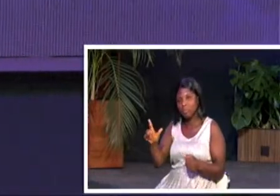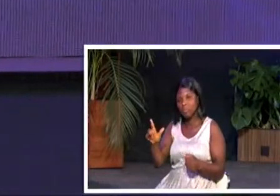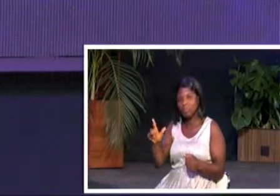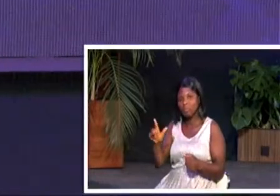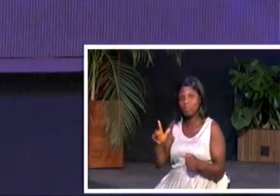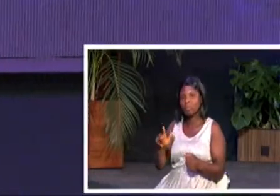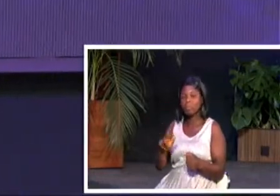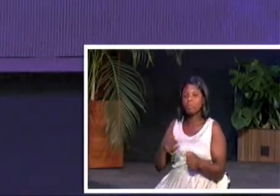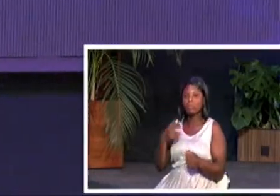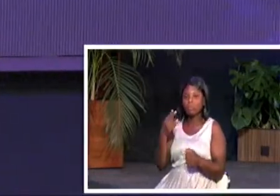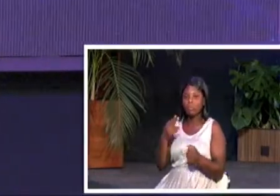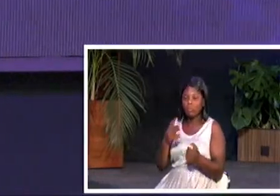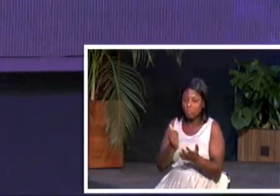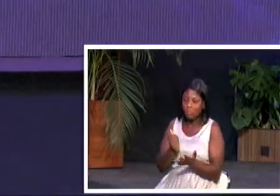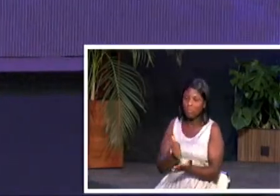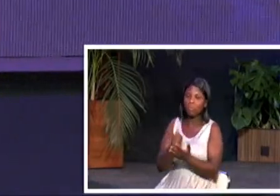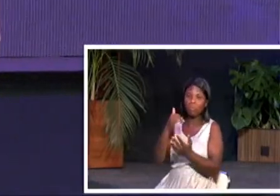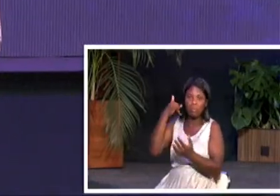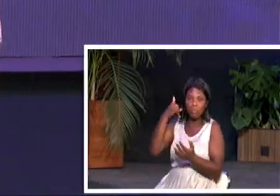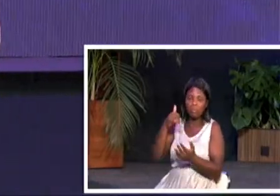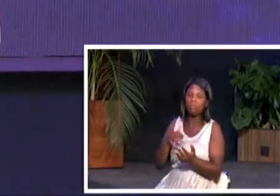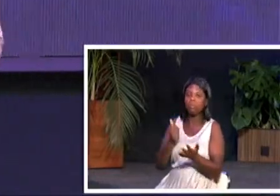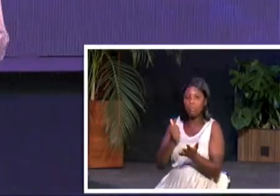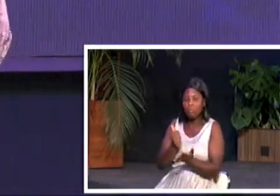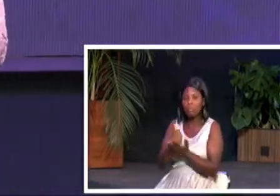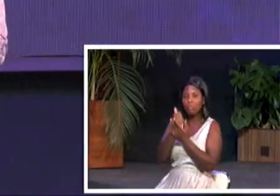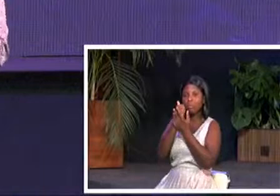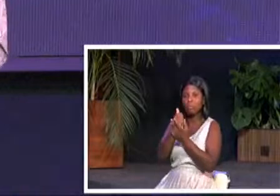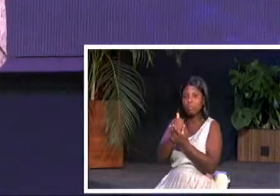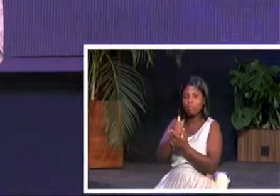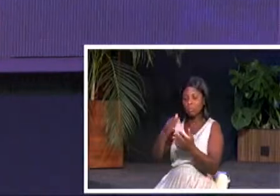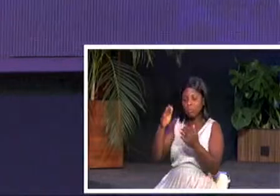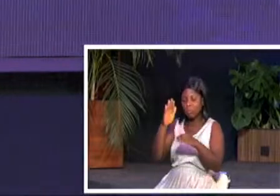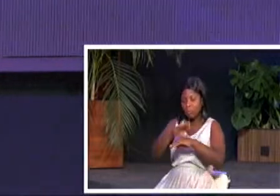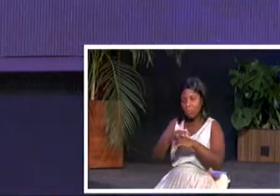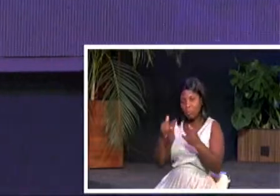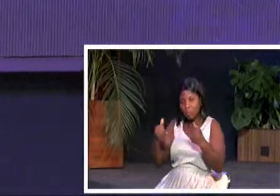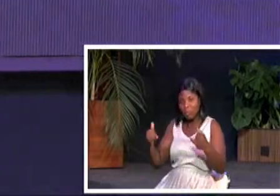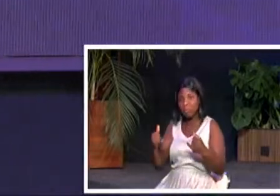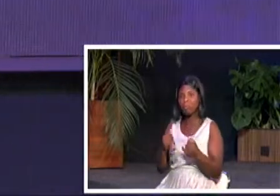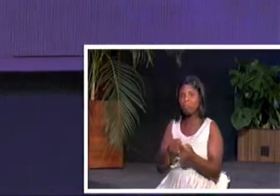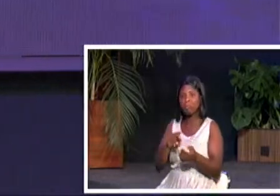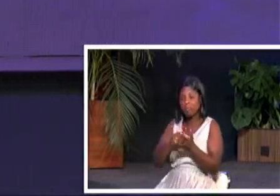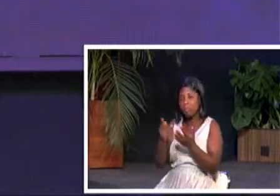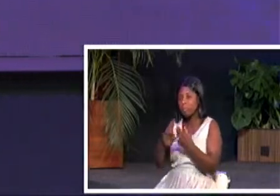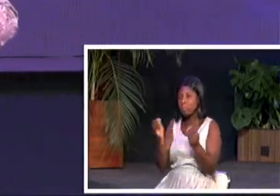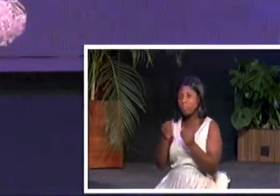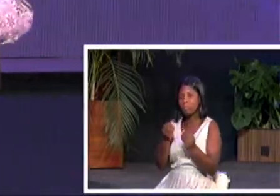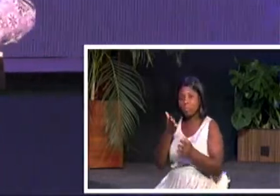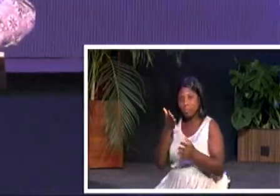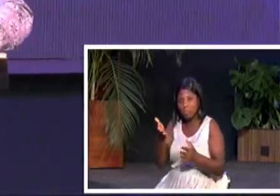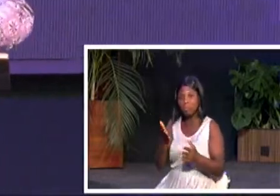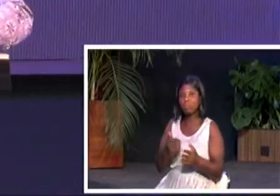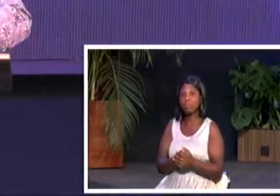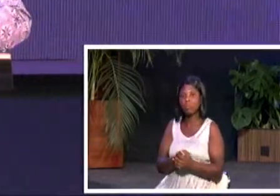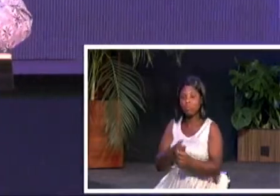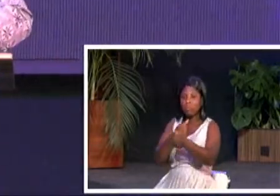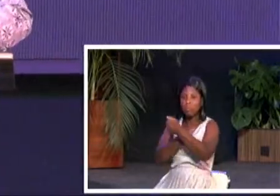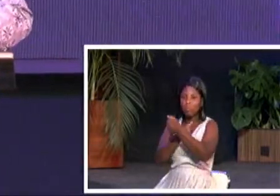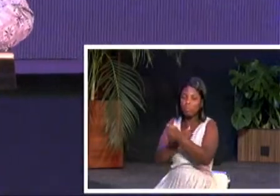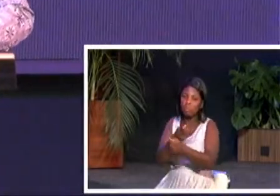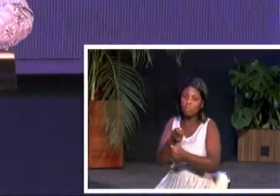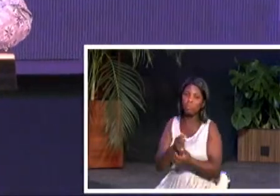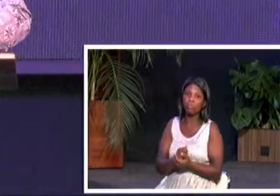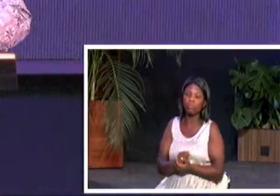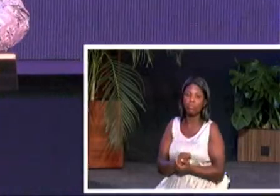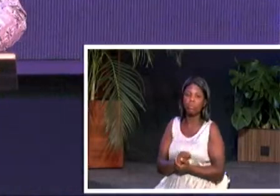attention, and then when they finish, like you did last week, ask them very difficult questions and they'll be available to support you. Right